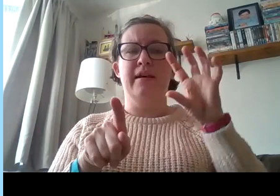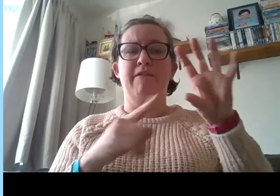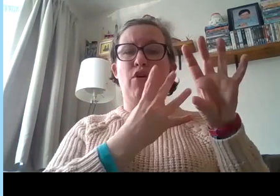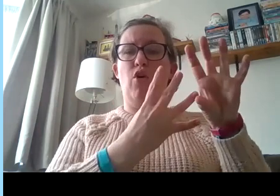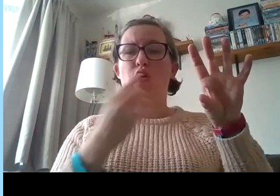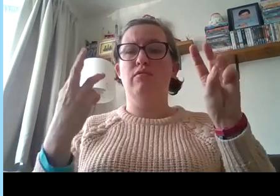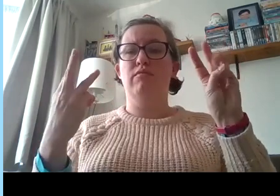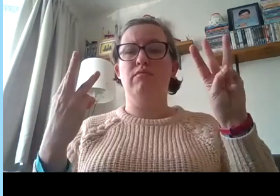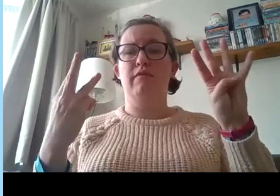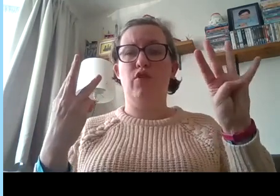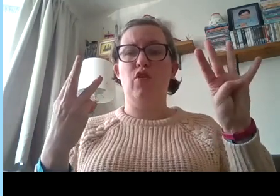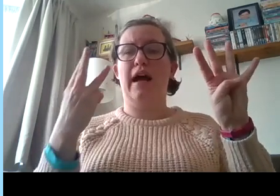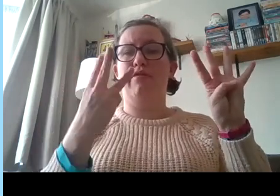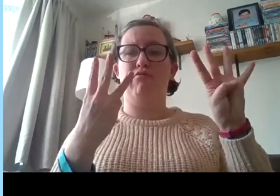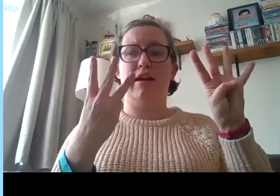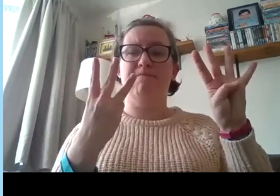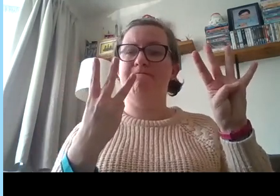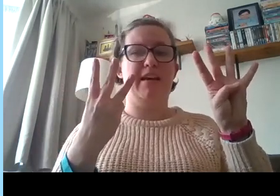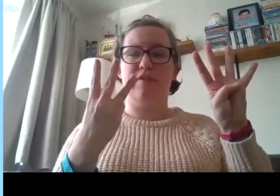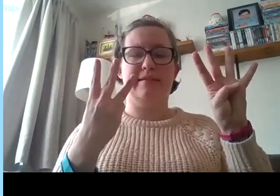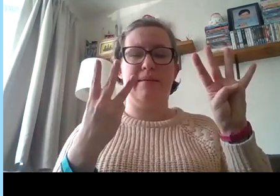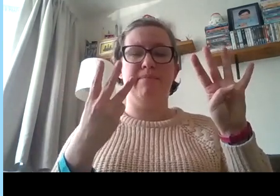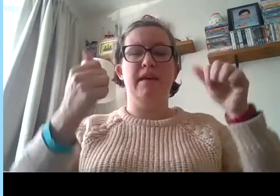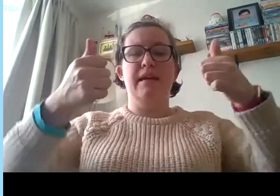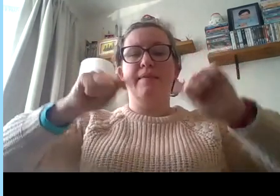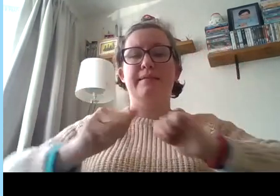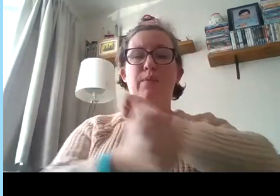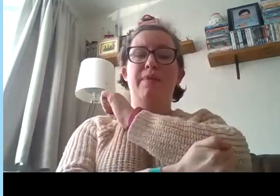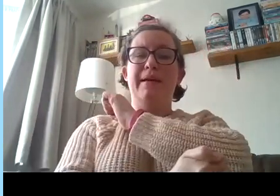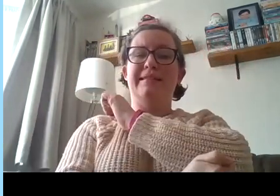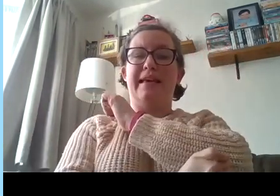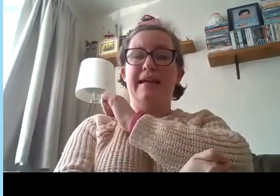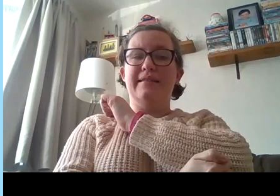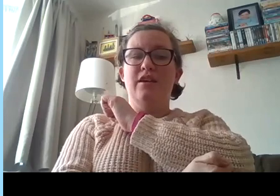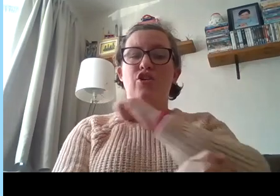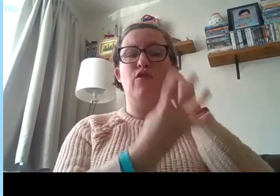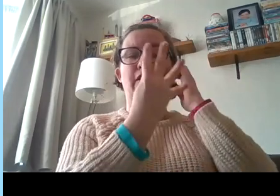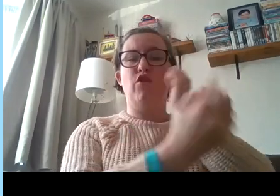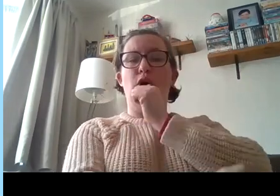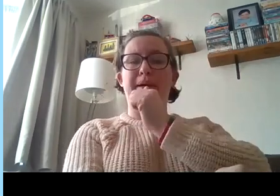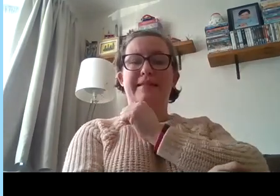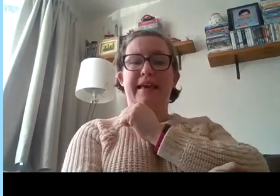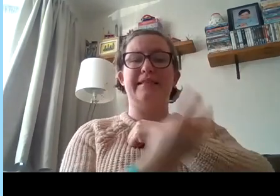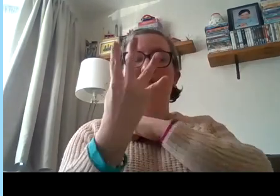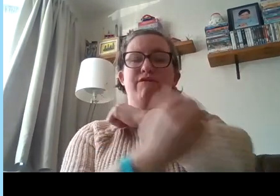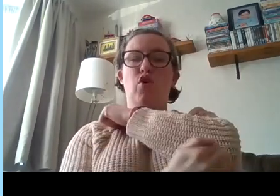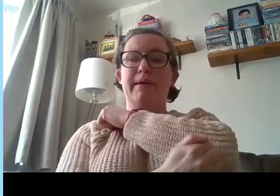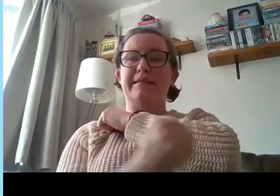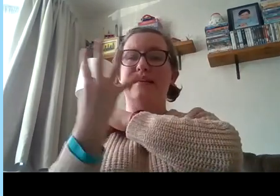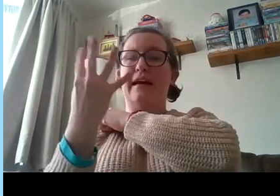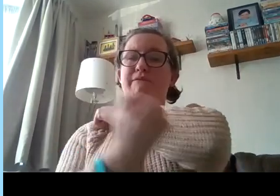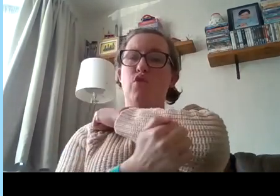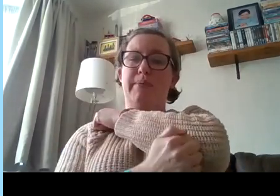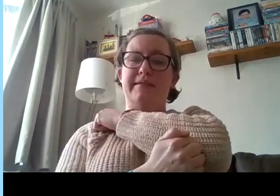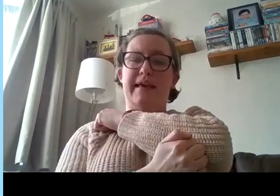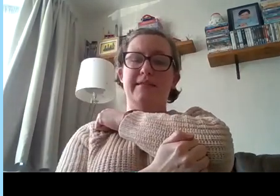Okay, 4 and 3, they're not the same. This with the biscuits, you've got 4 biscuits and 4